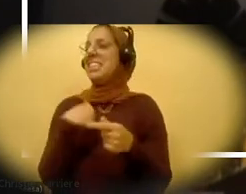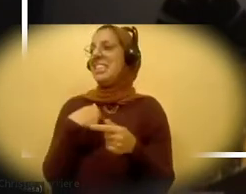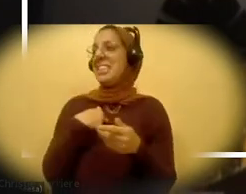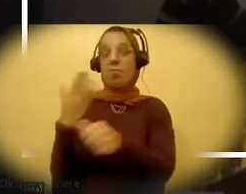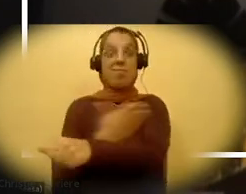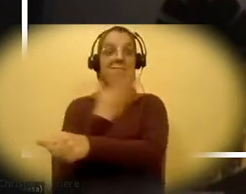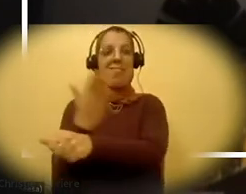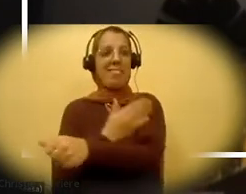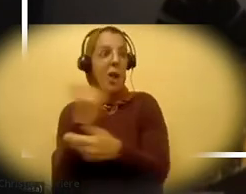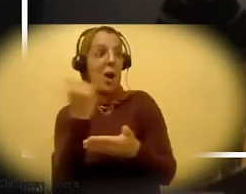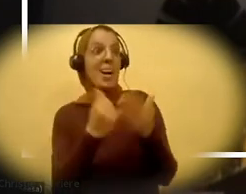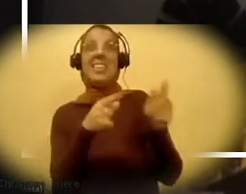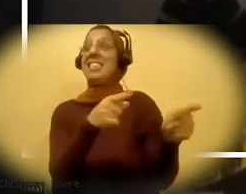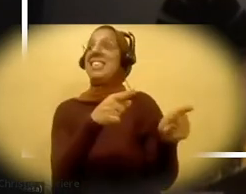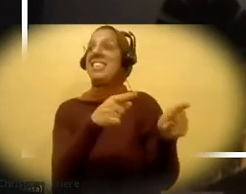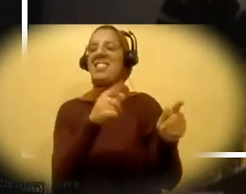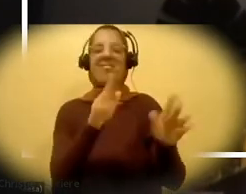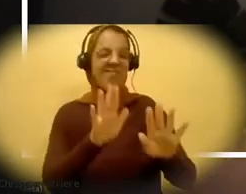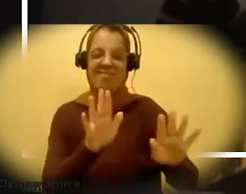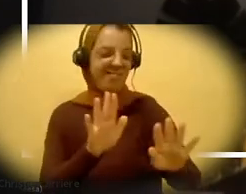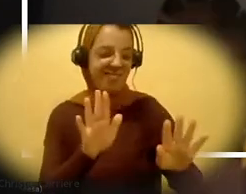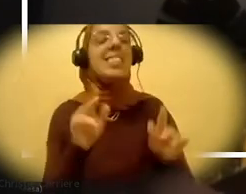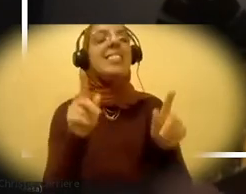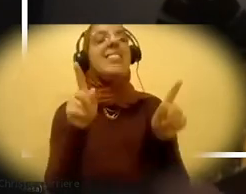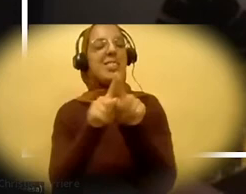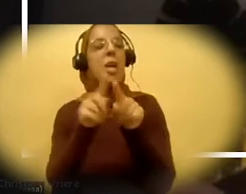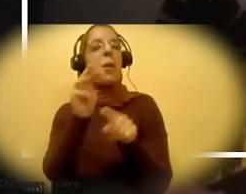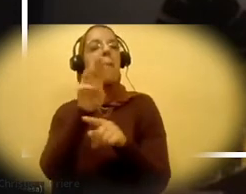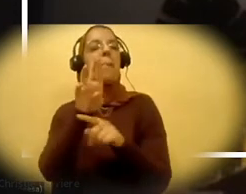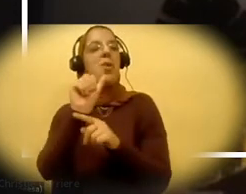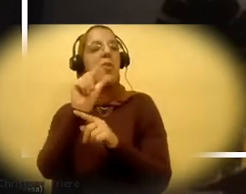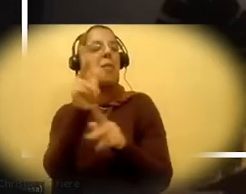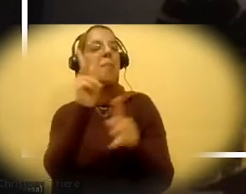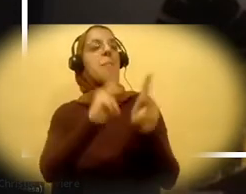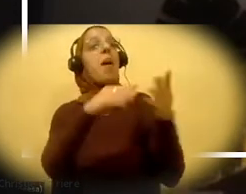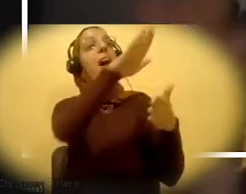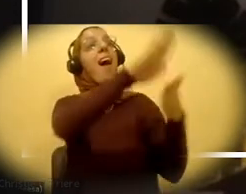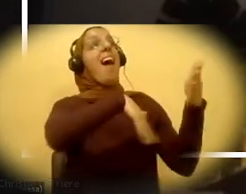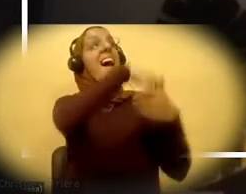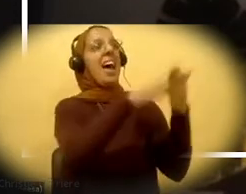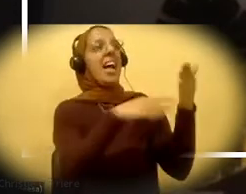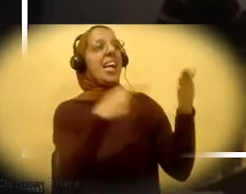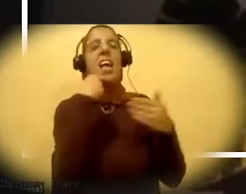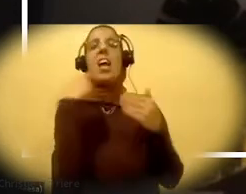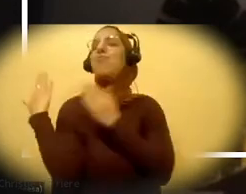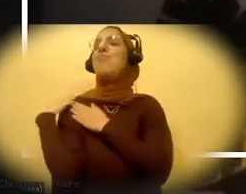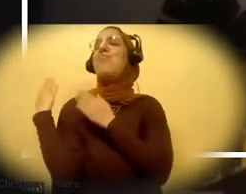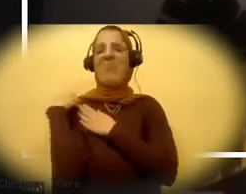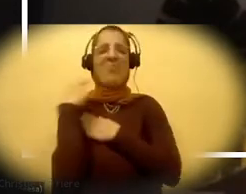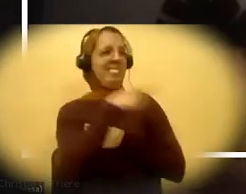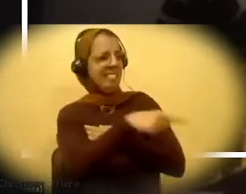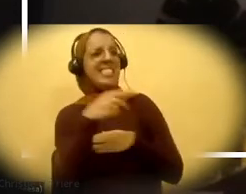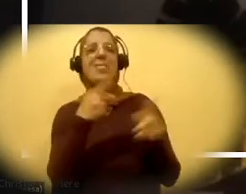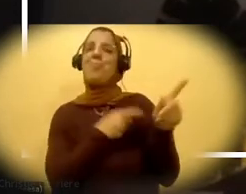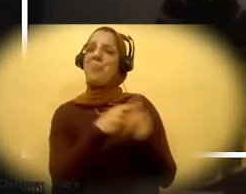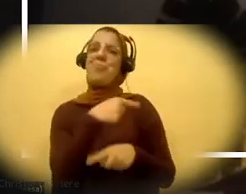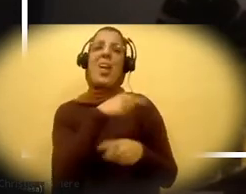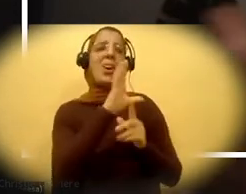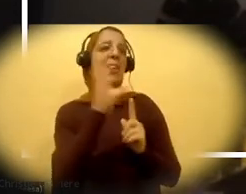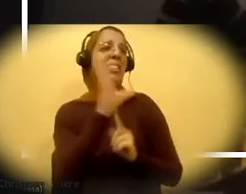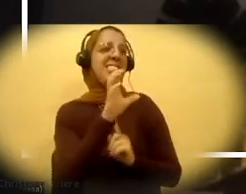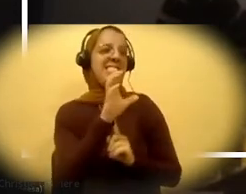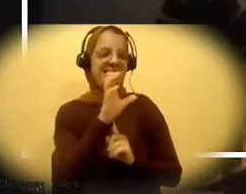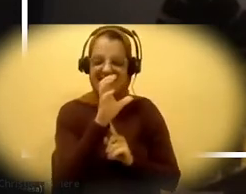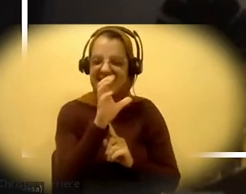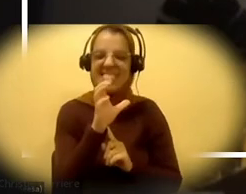mural. You know, we keep seeing these things repeated where artists go to a neighborhood because it's a bit cheaper and they can afford it, and then it